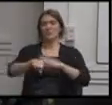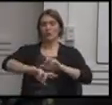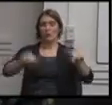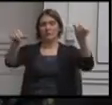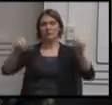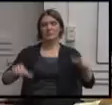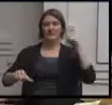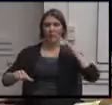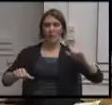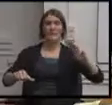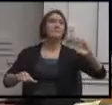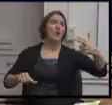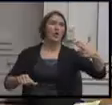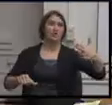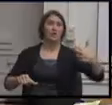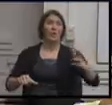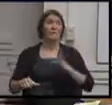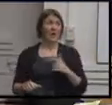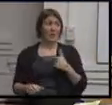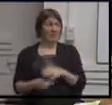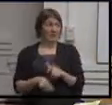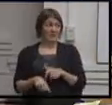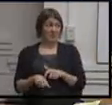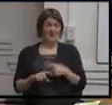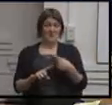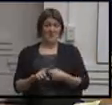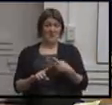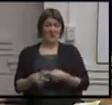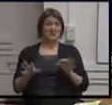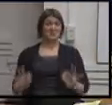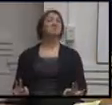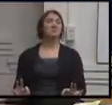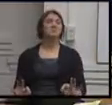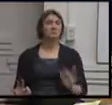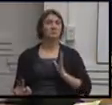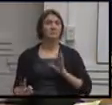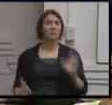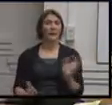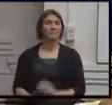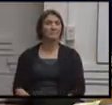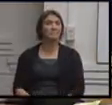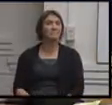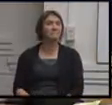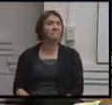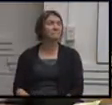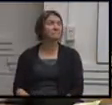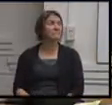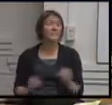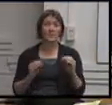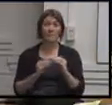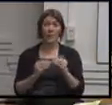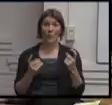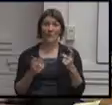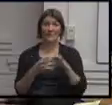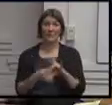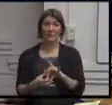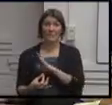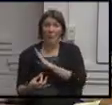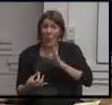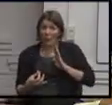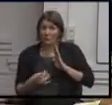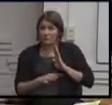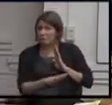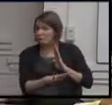make a final decision on the 6th or the 13th of January and be in time. Okay. Any other questions from anybody on the board at this